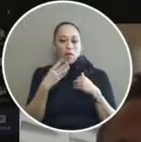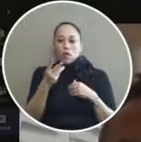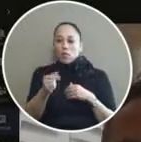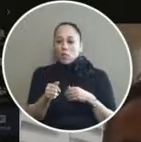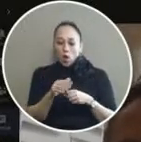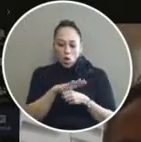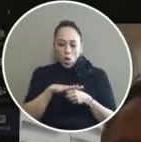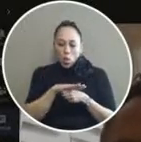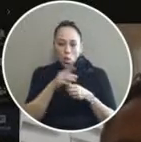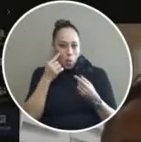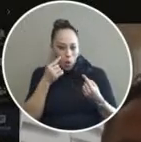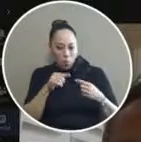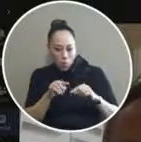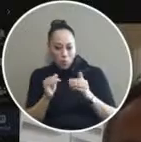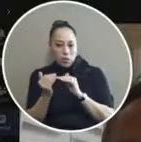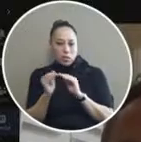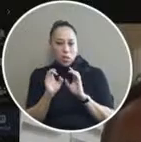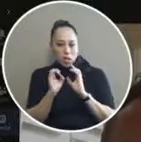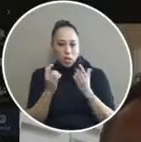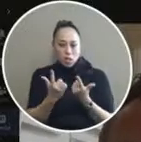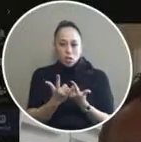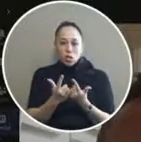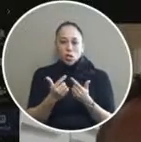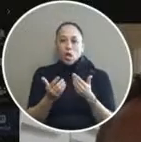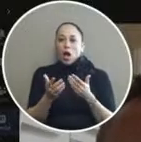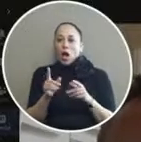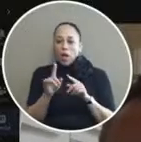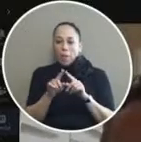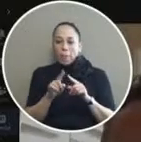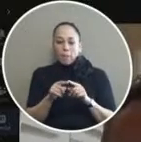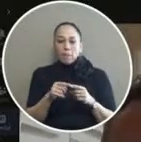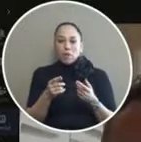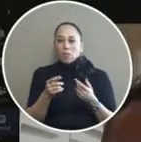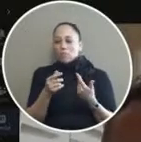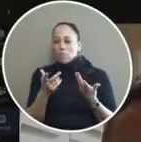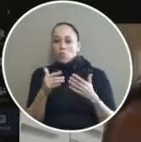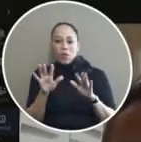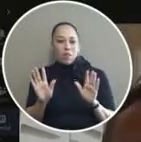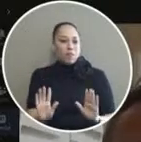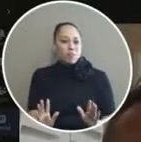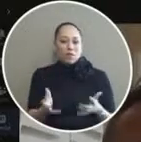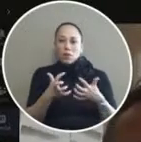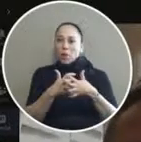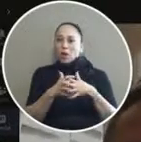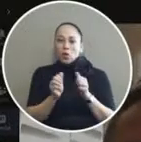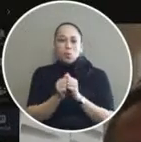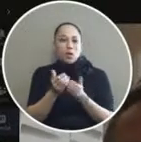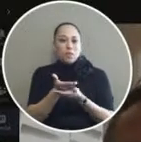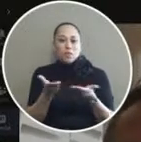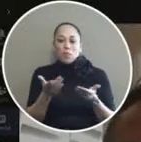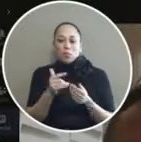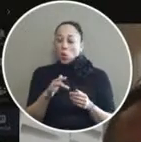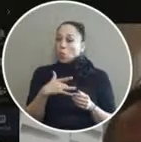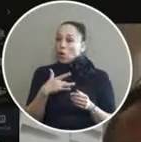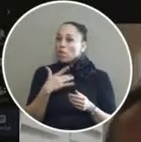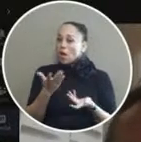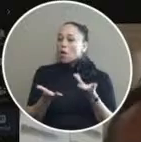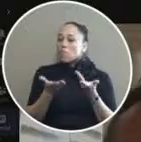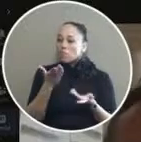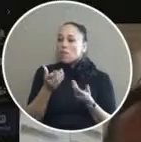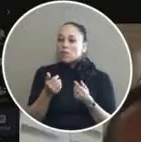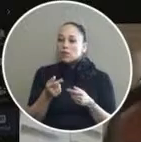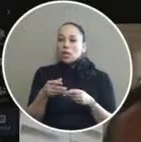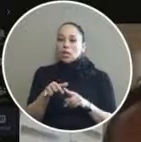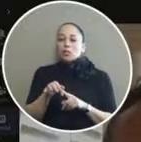interlocal agreements that we've taken to the city council on multiple fronts already and have a tremendous partnership with them. So we feel like there might be some fertile